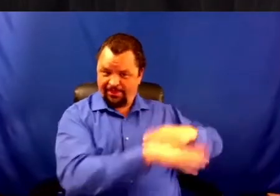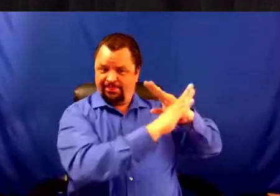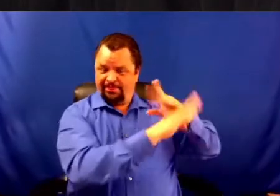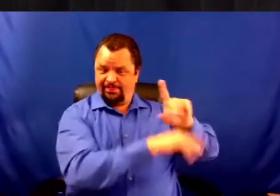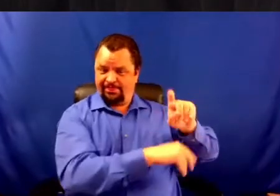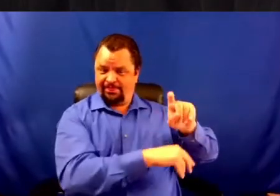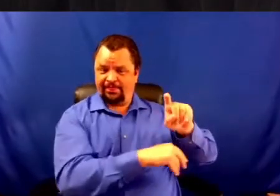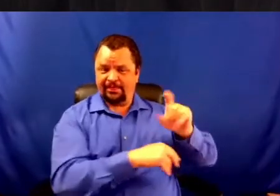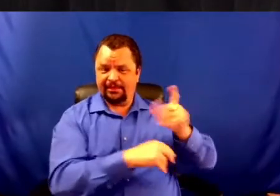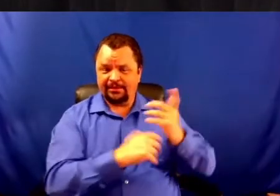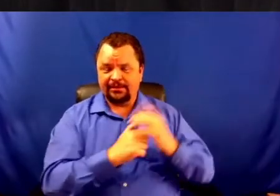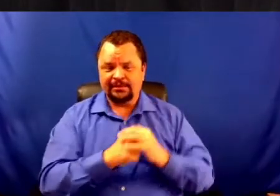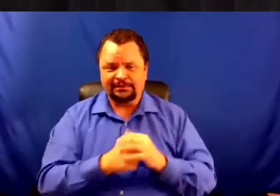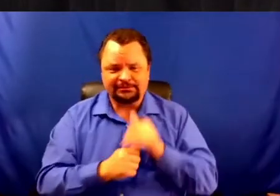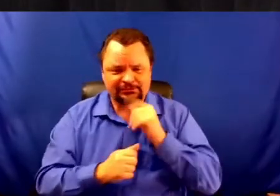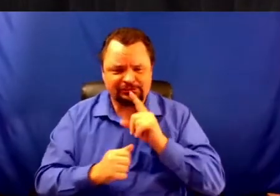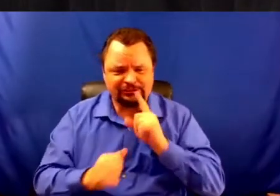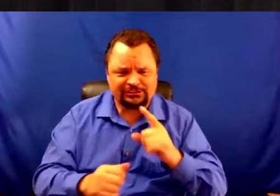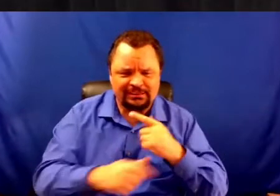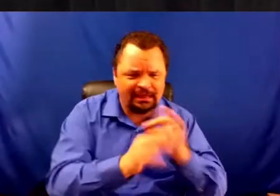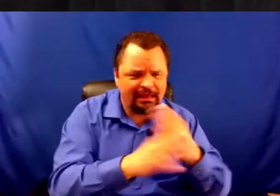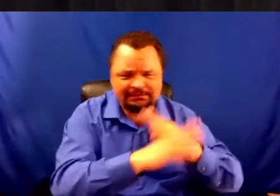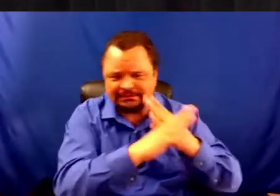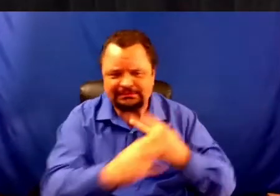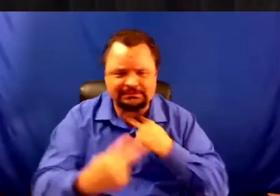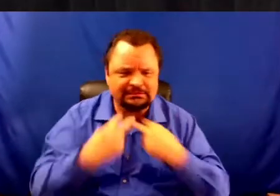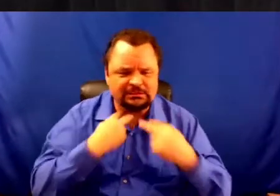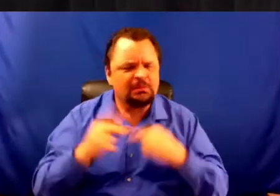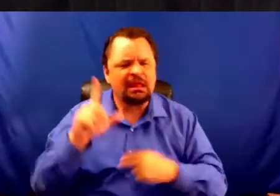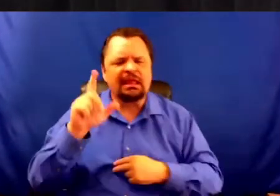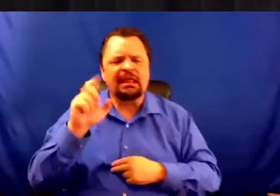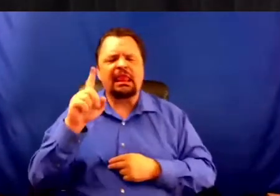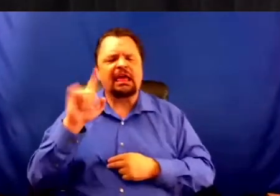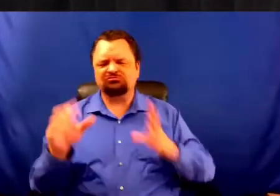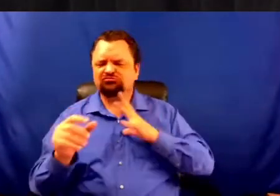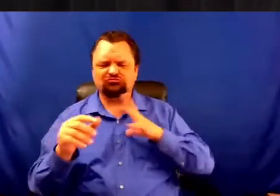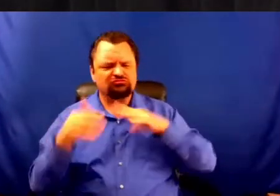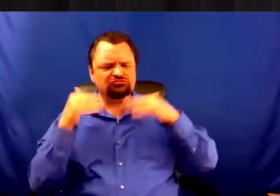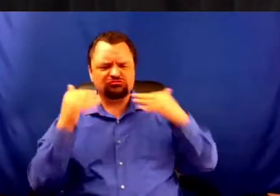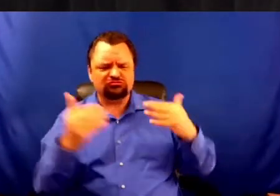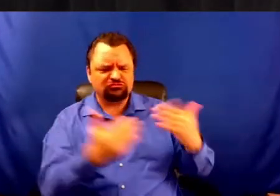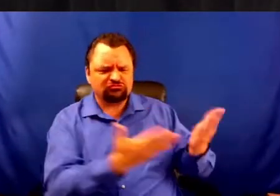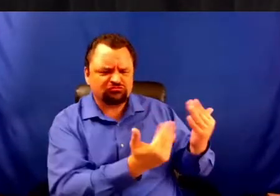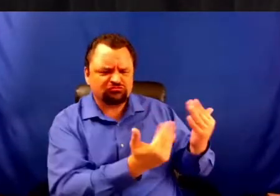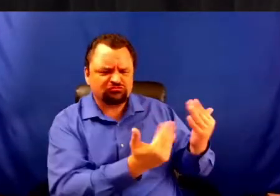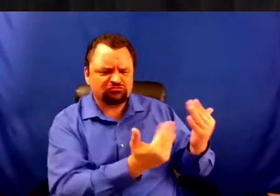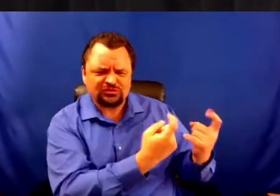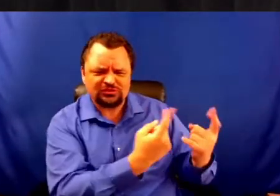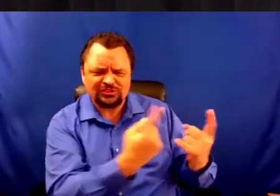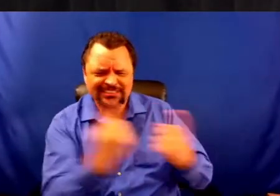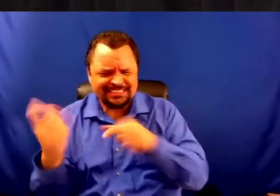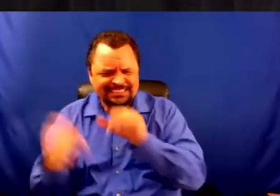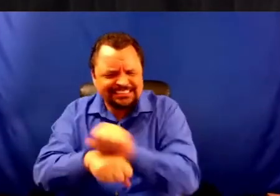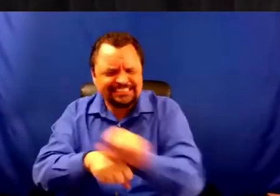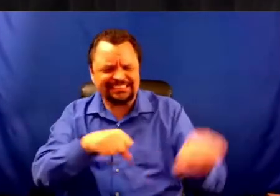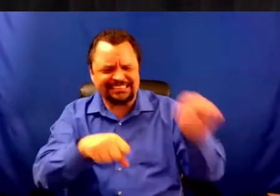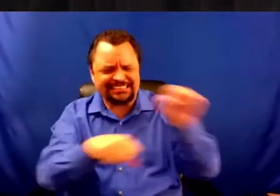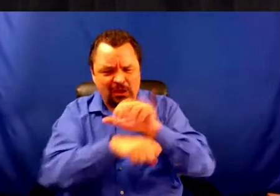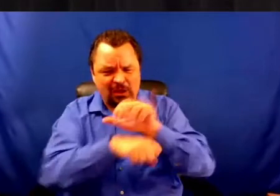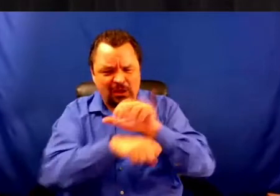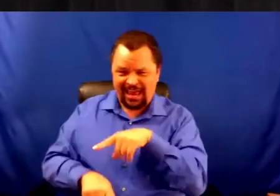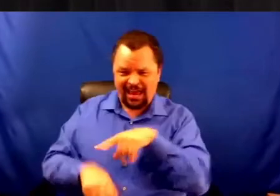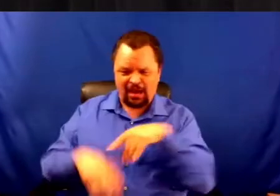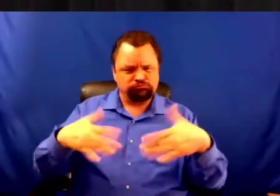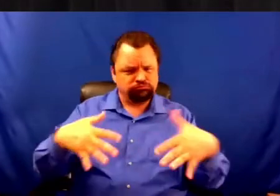And she encouraged them to come and get their vaccines. So it was important work. Thank you. Well done. Yeah, Leti. And we're going to be giving